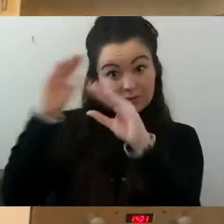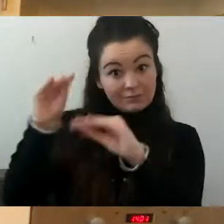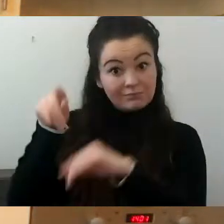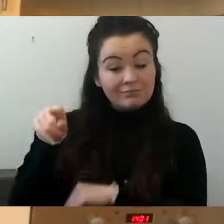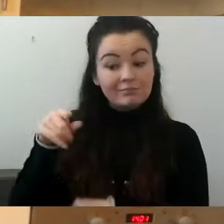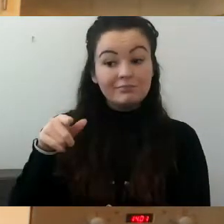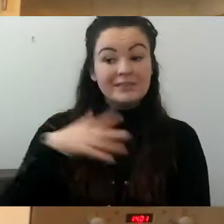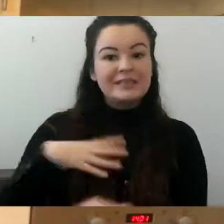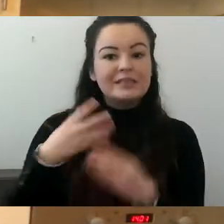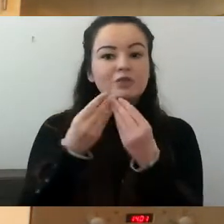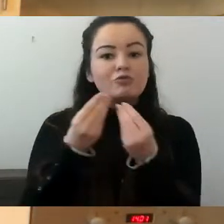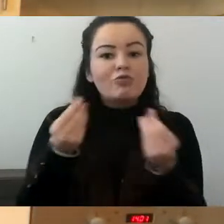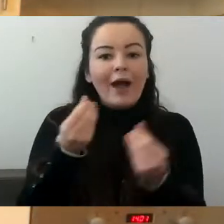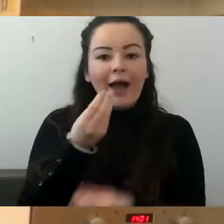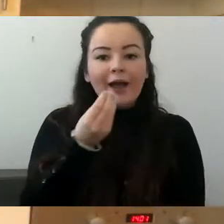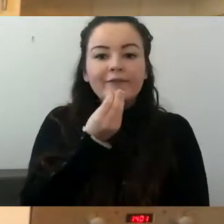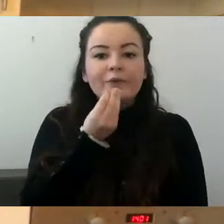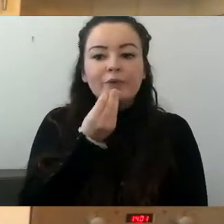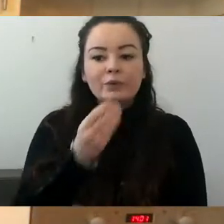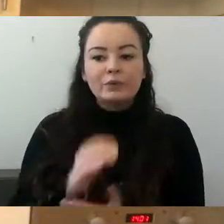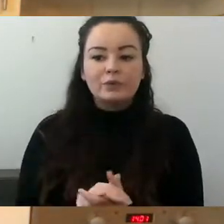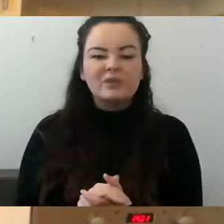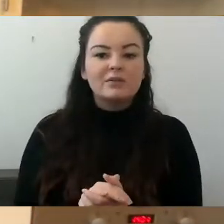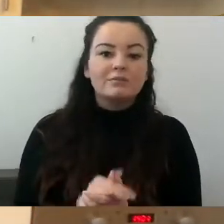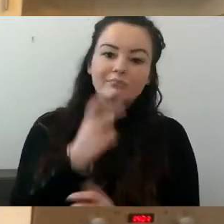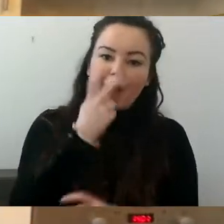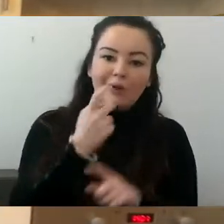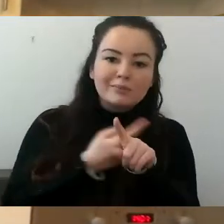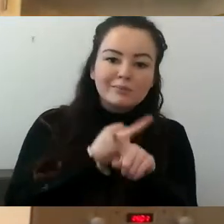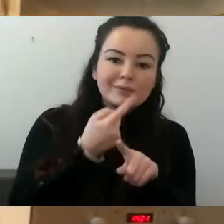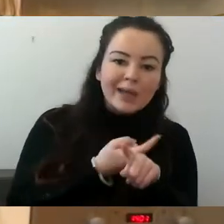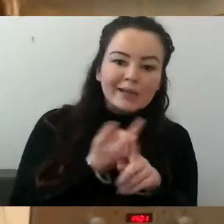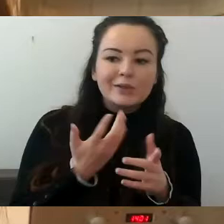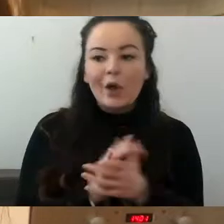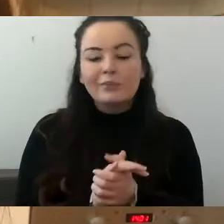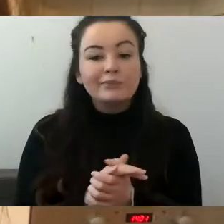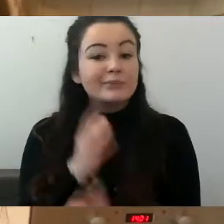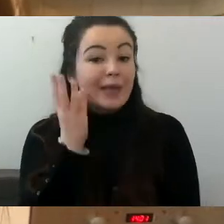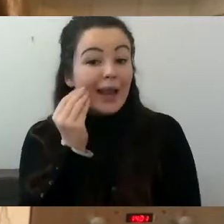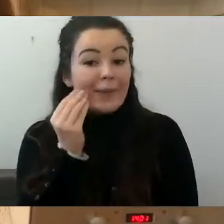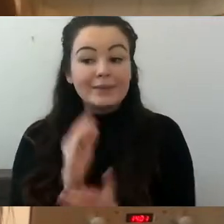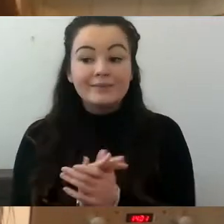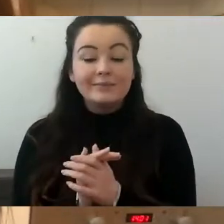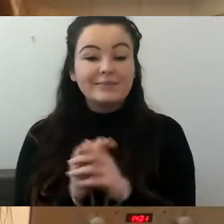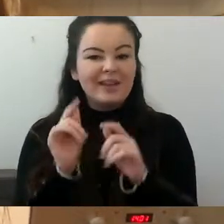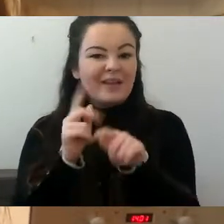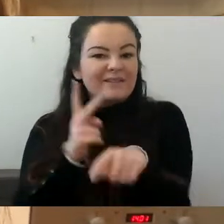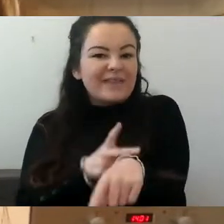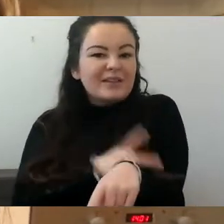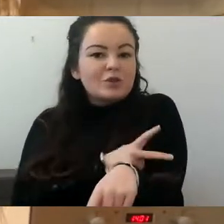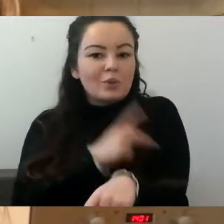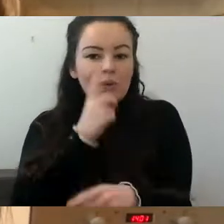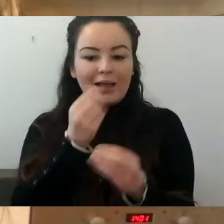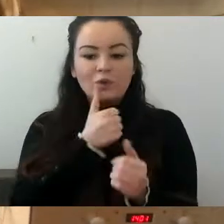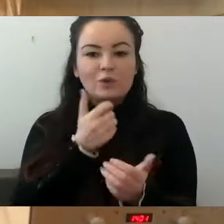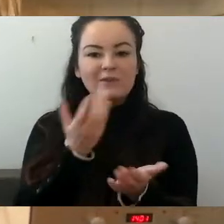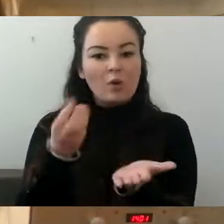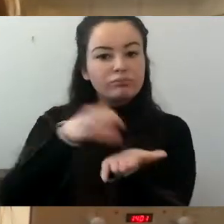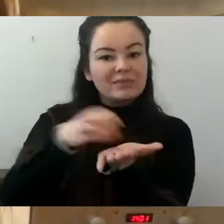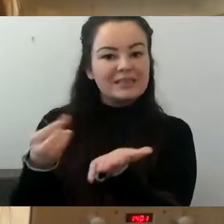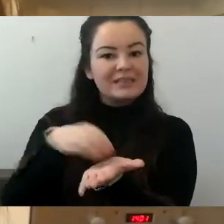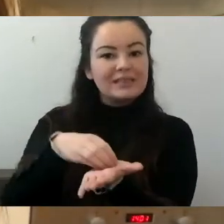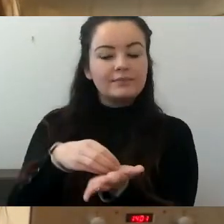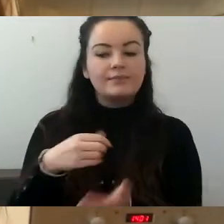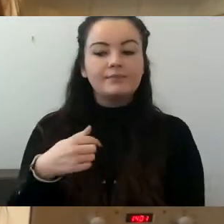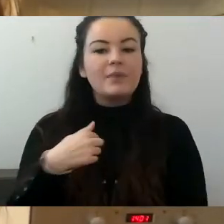So adults, you'll want some dry food for this, and some potatoes, lemons, vegetables that you can make